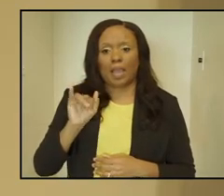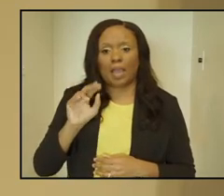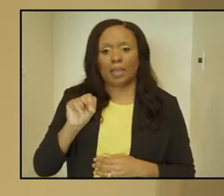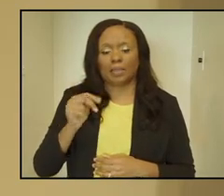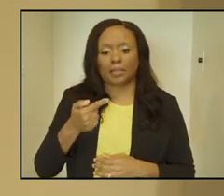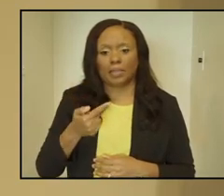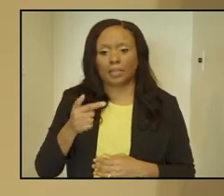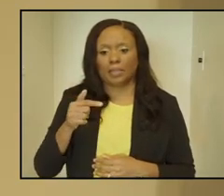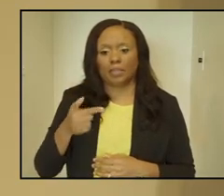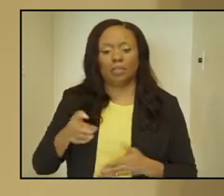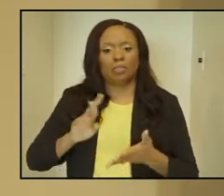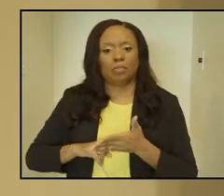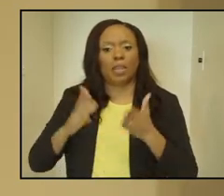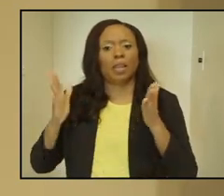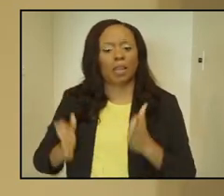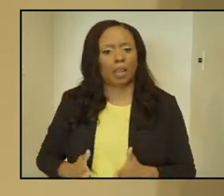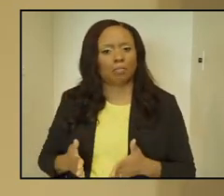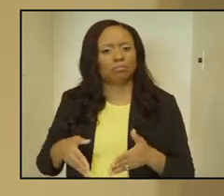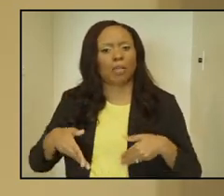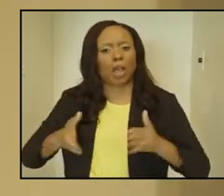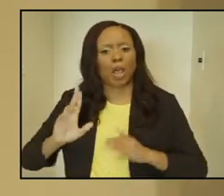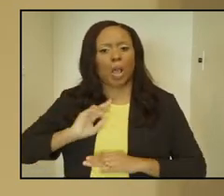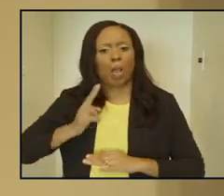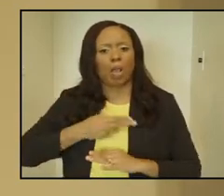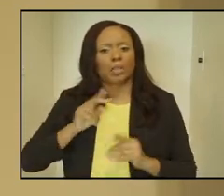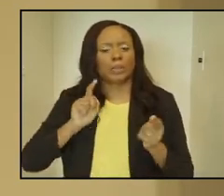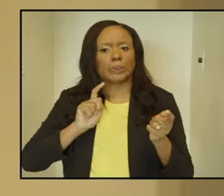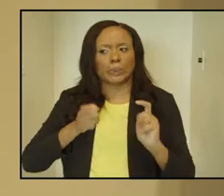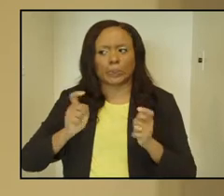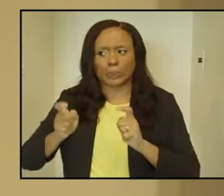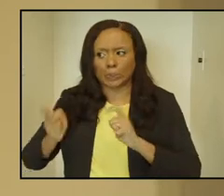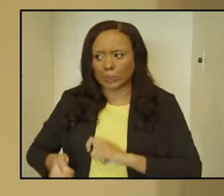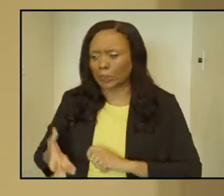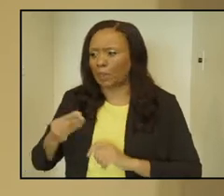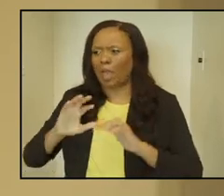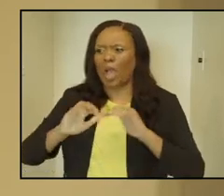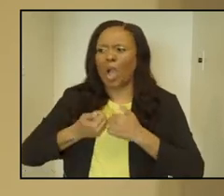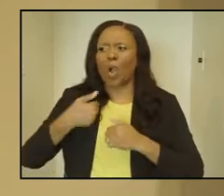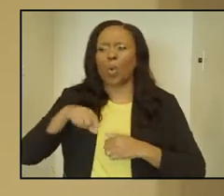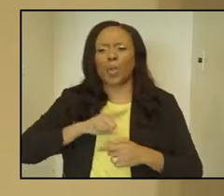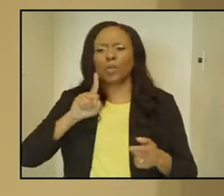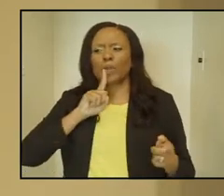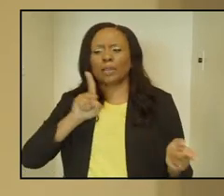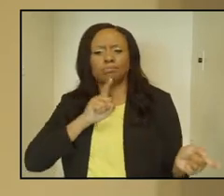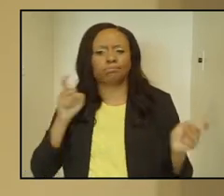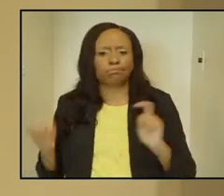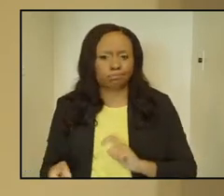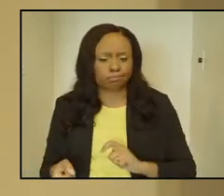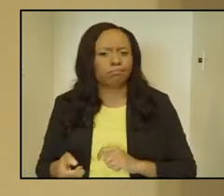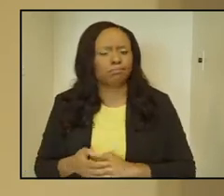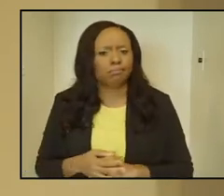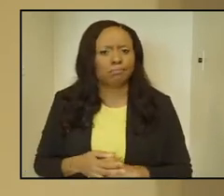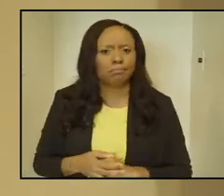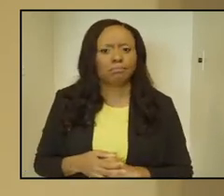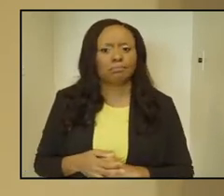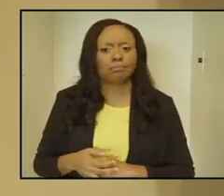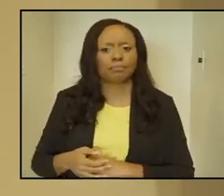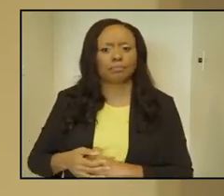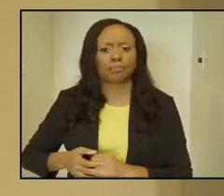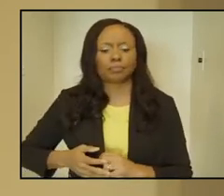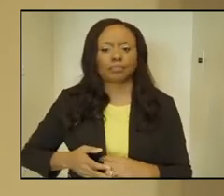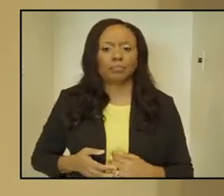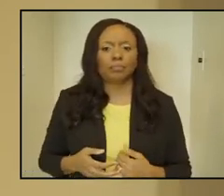that we could make the changes and that we could do the transformation ourselves. And